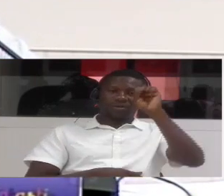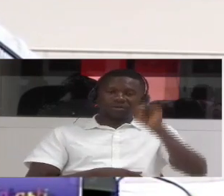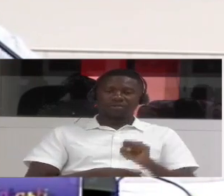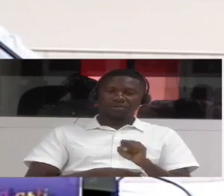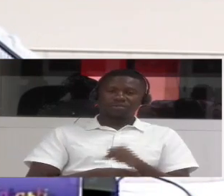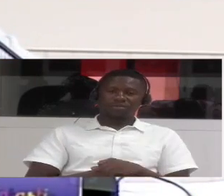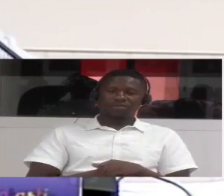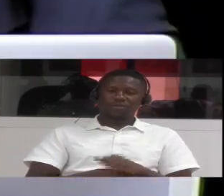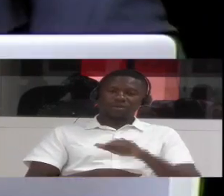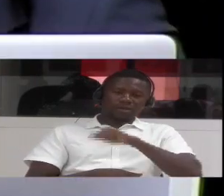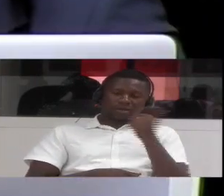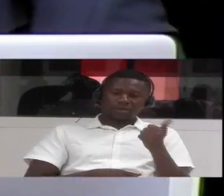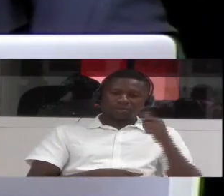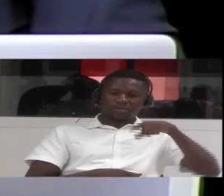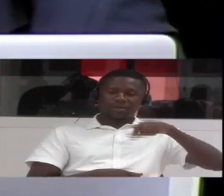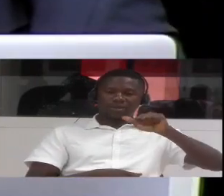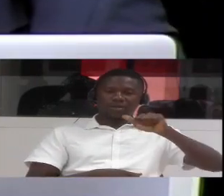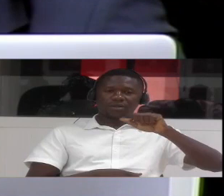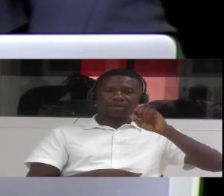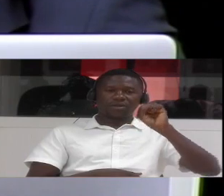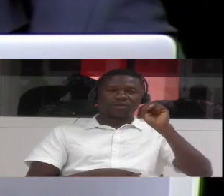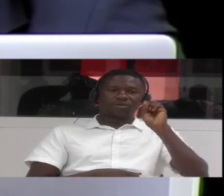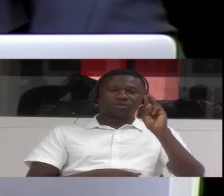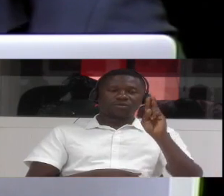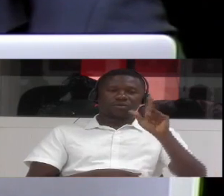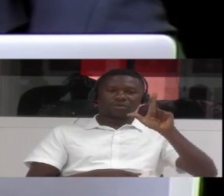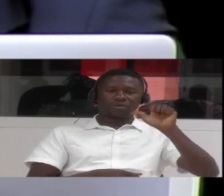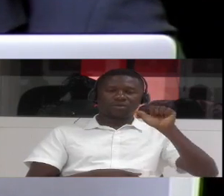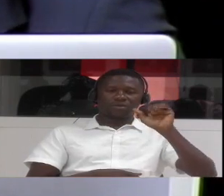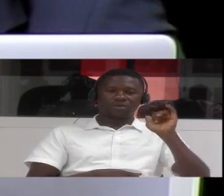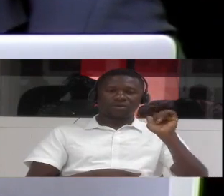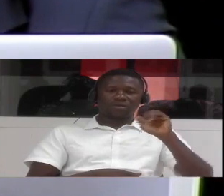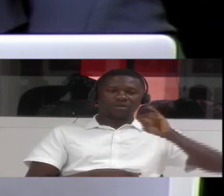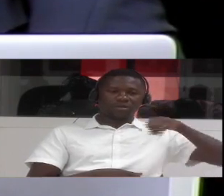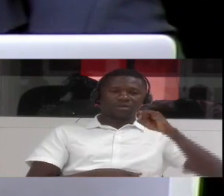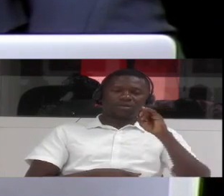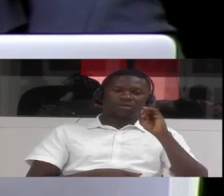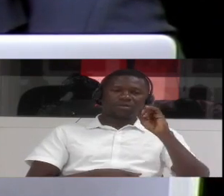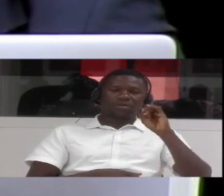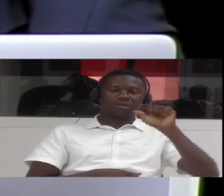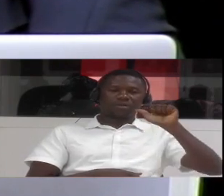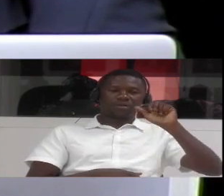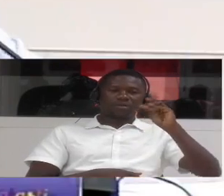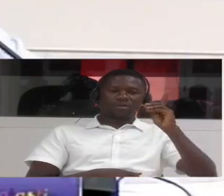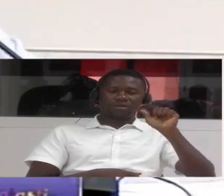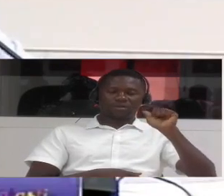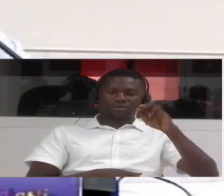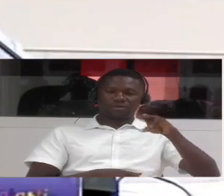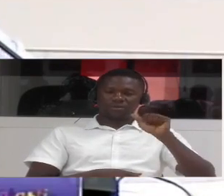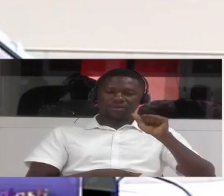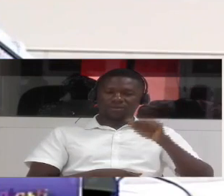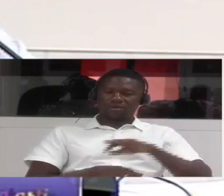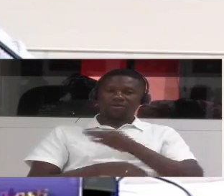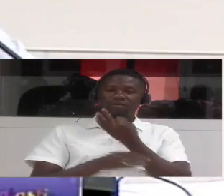And Pasulei Jadama, a freelance photographer? Well, this was at the